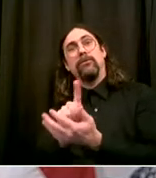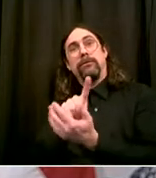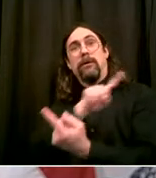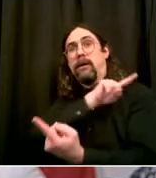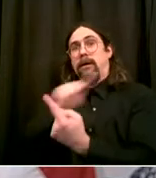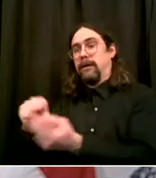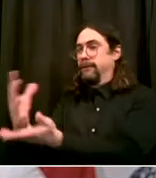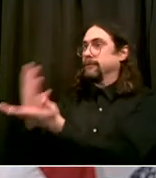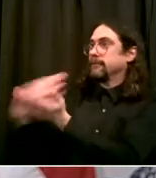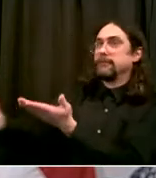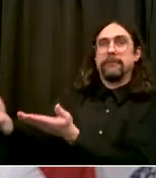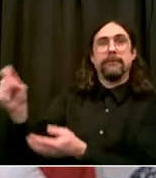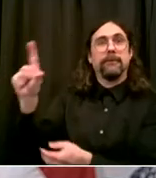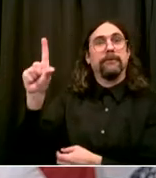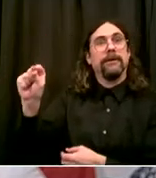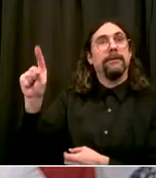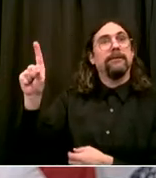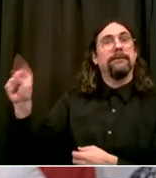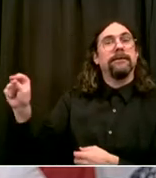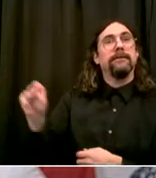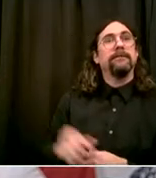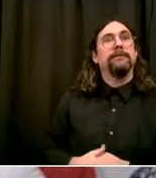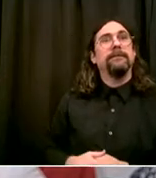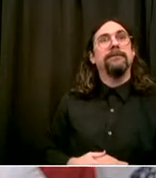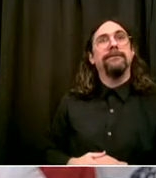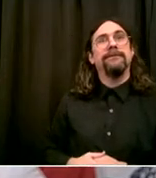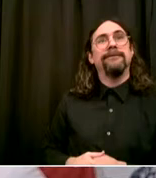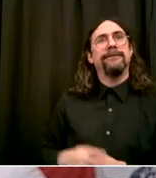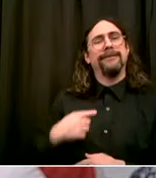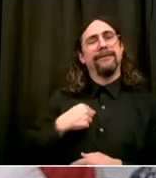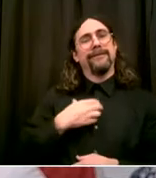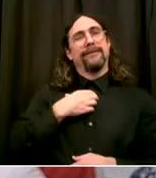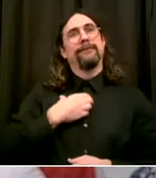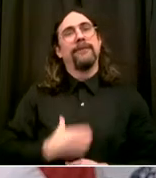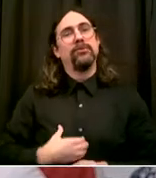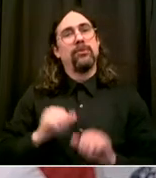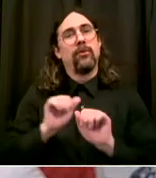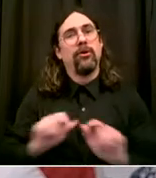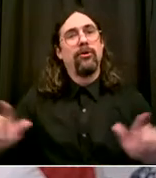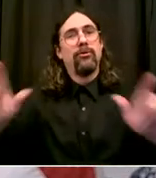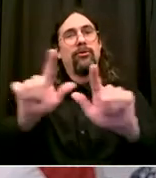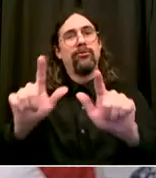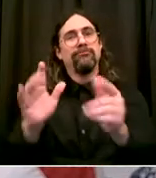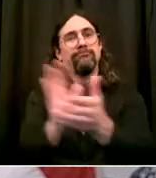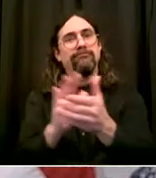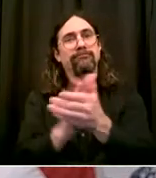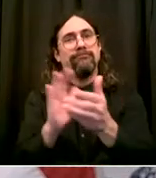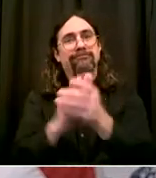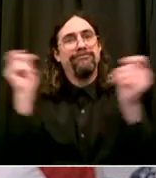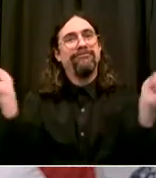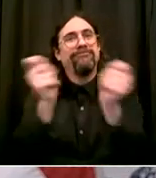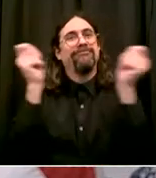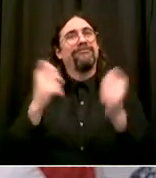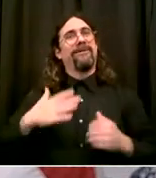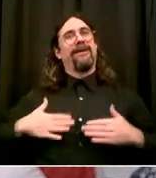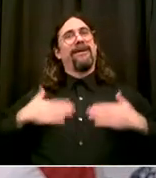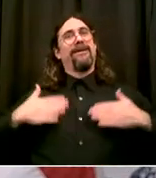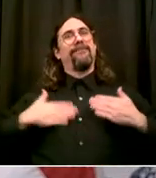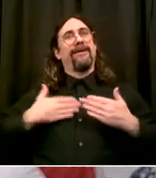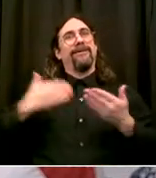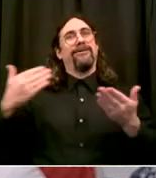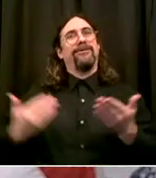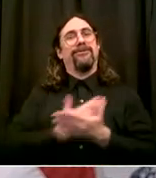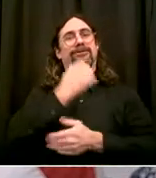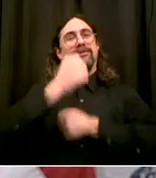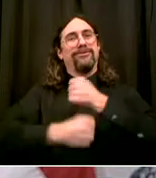year. Feliz año nuevo a todos. Buon anno a tutti. Any language you want to choose of all the